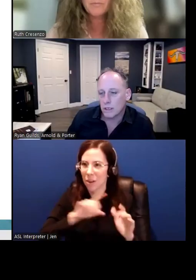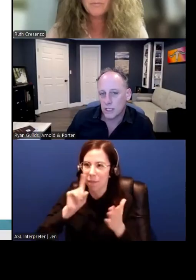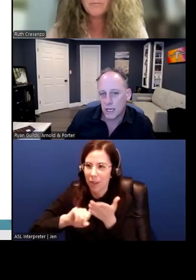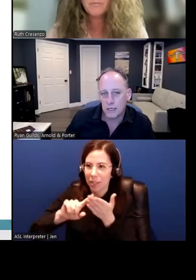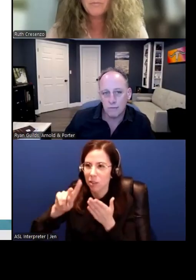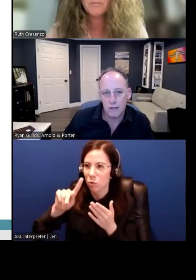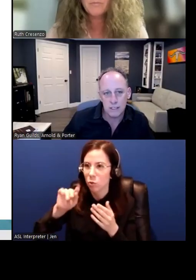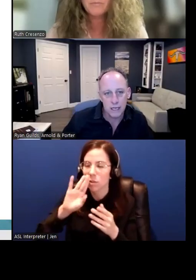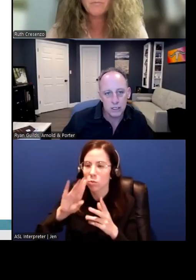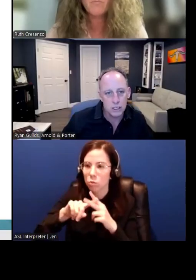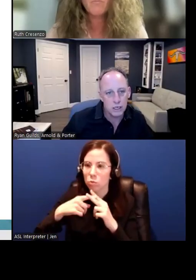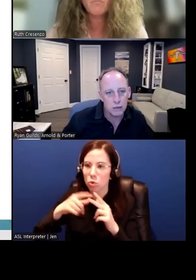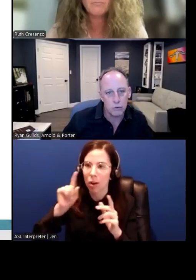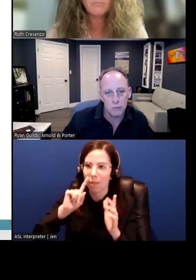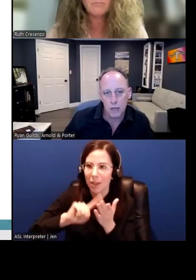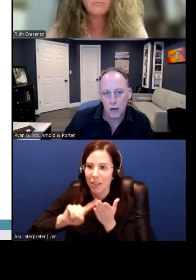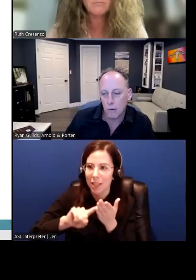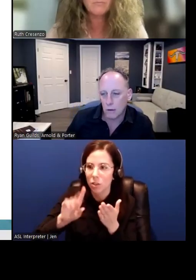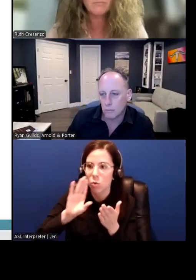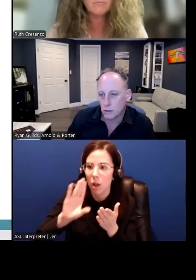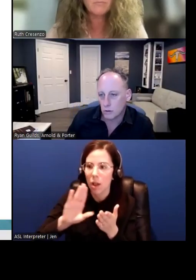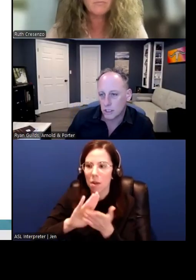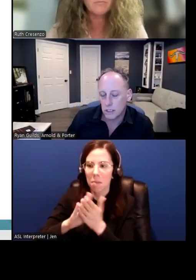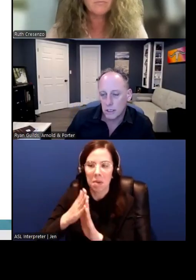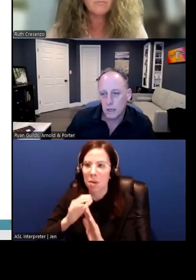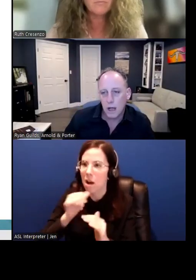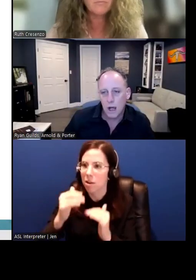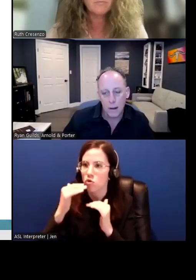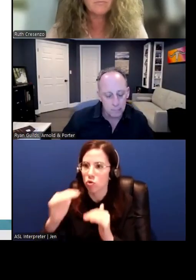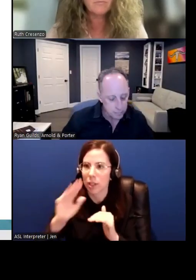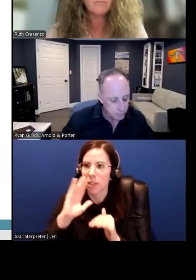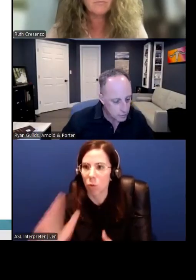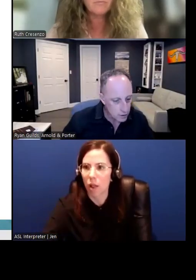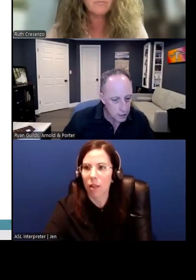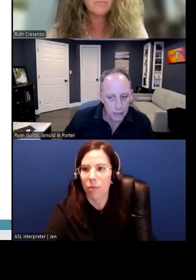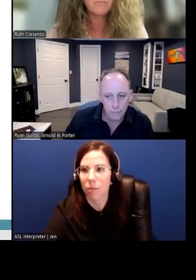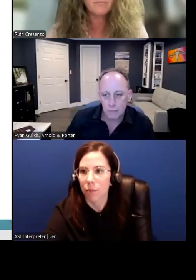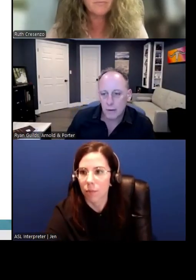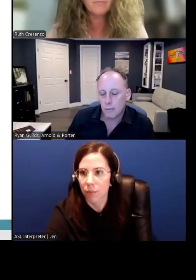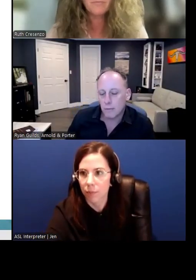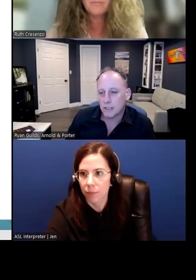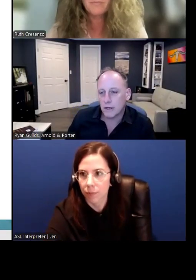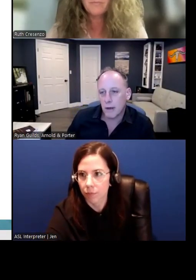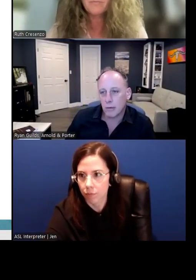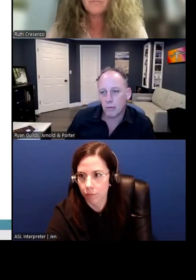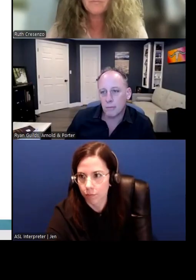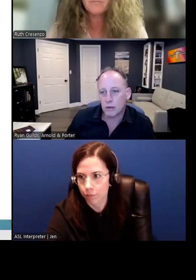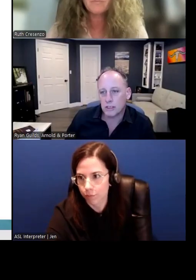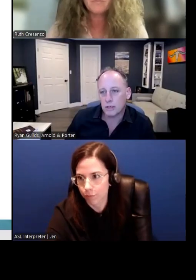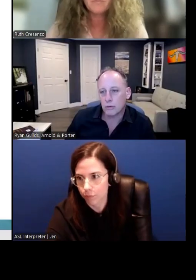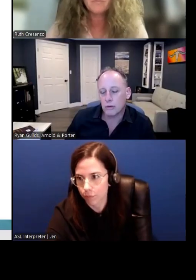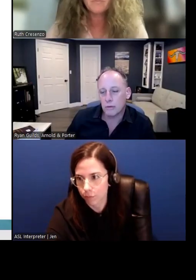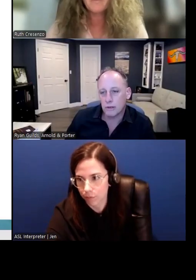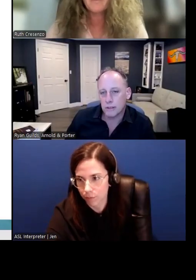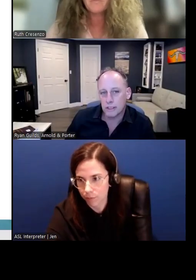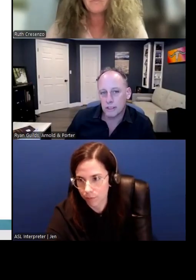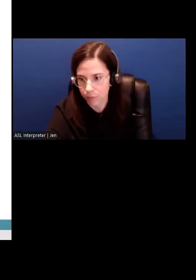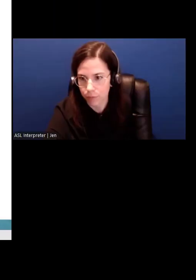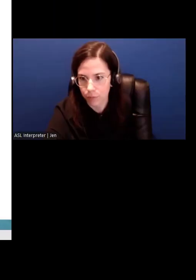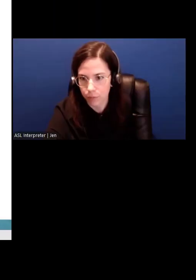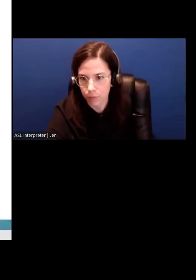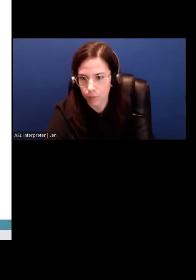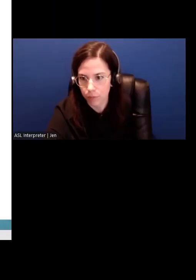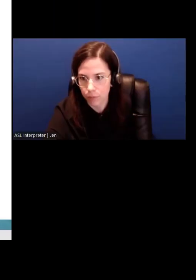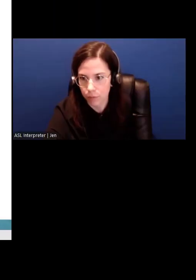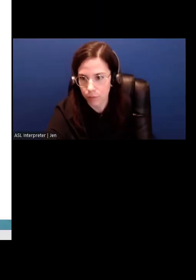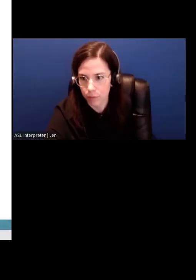will initiate an investigation and it will become unrestricted. If a military member reports through the military justice